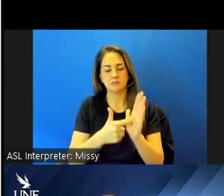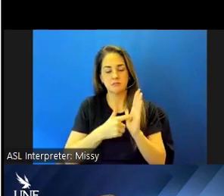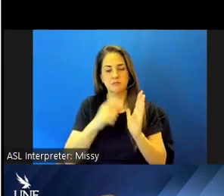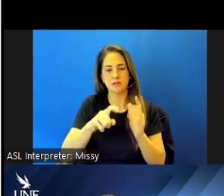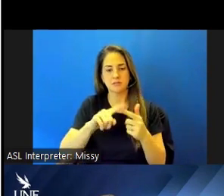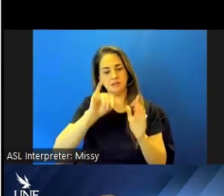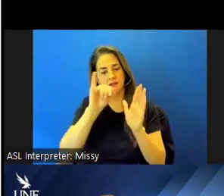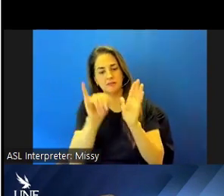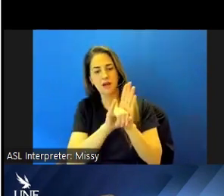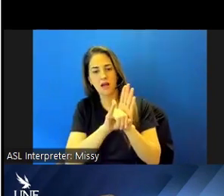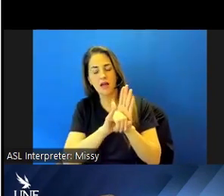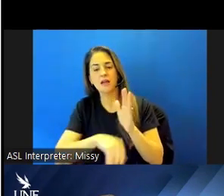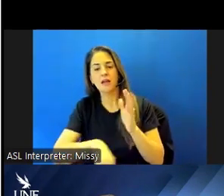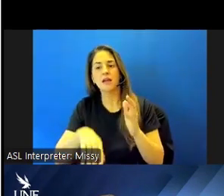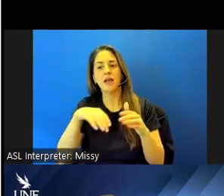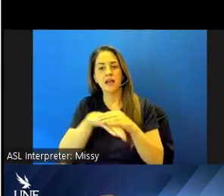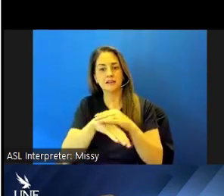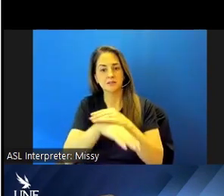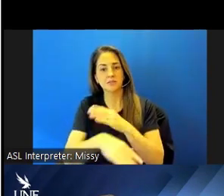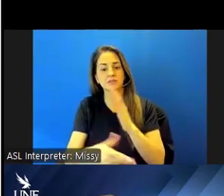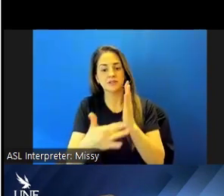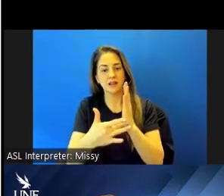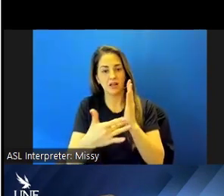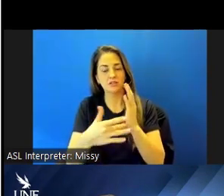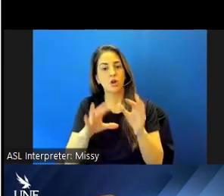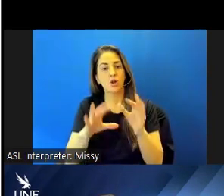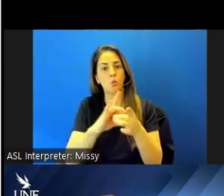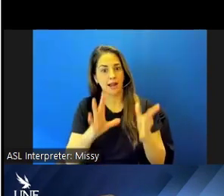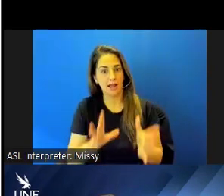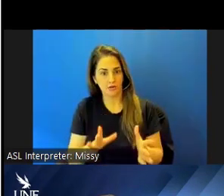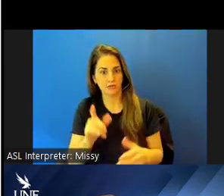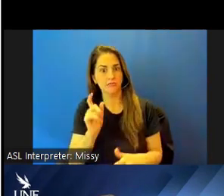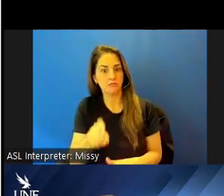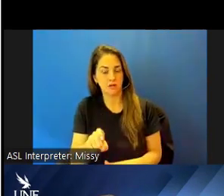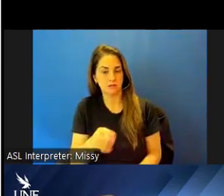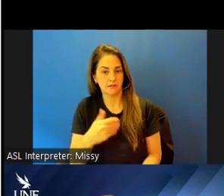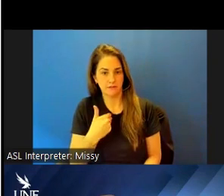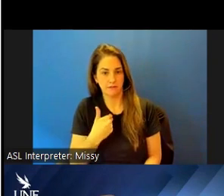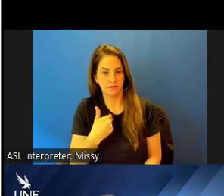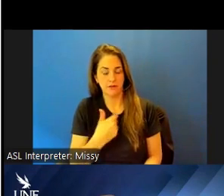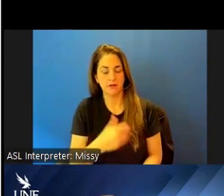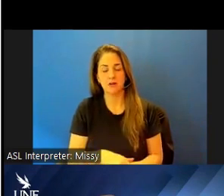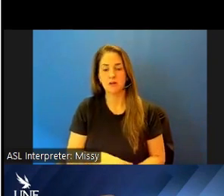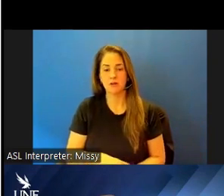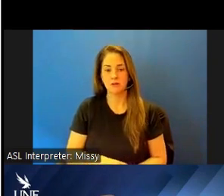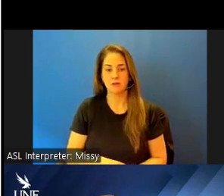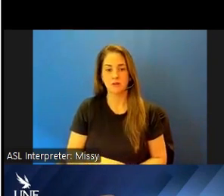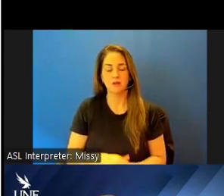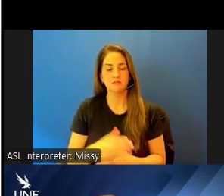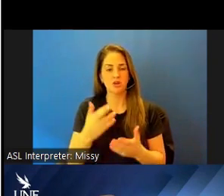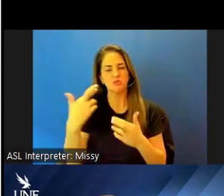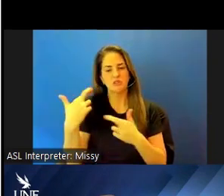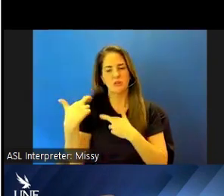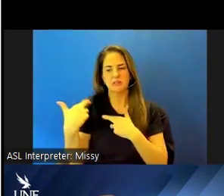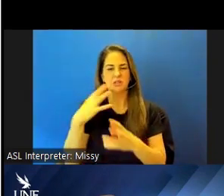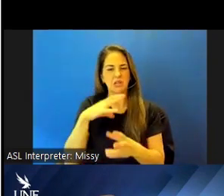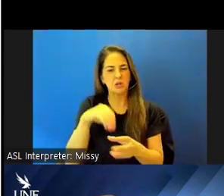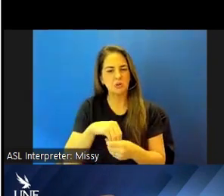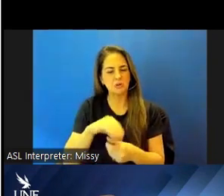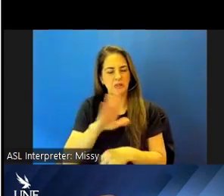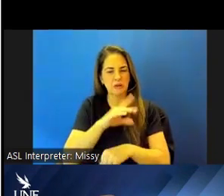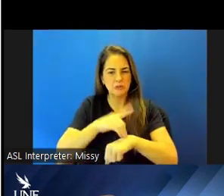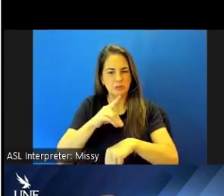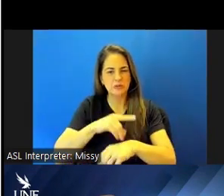accessible technology coordinator. And then in the policy, it lists some various responsibilities of that